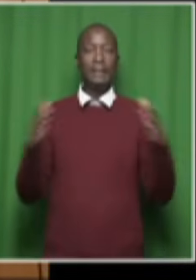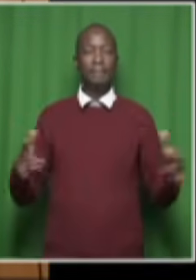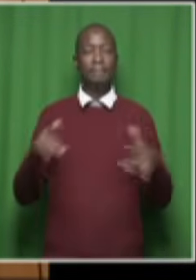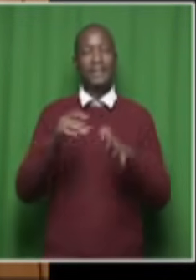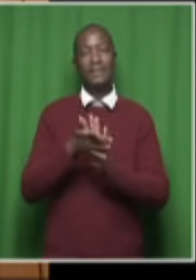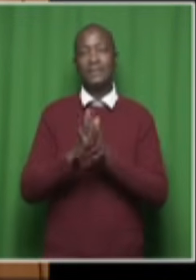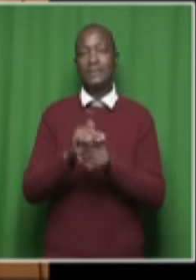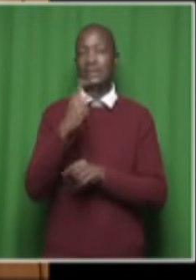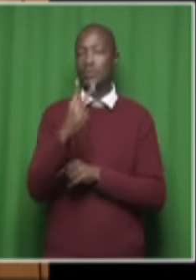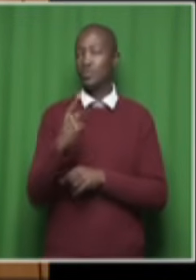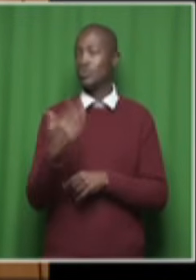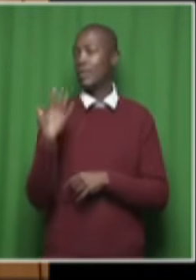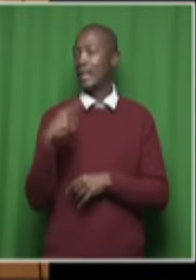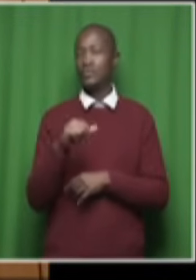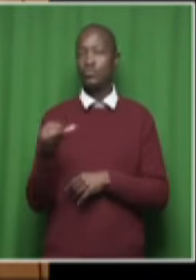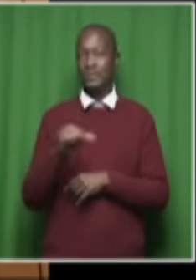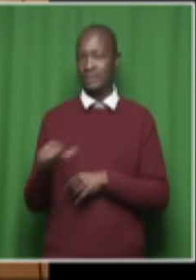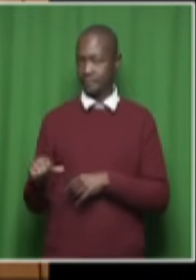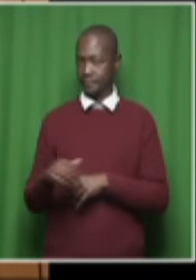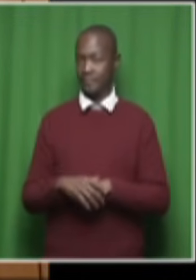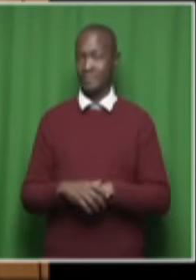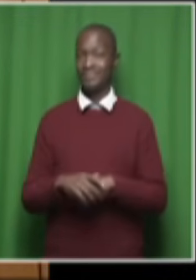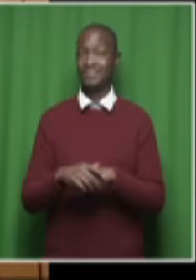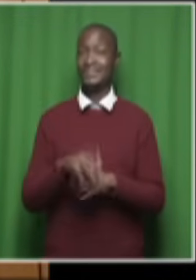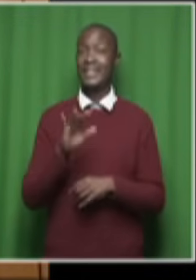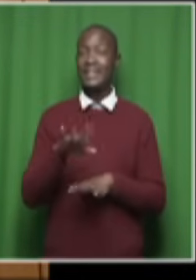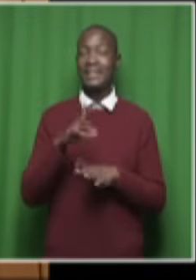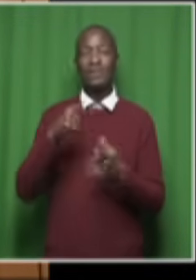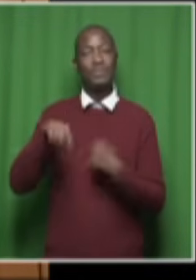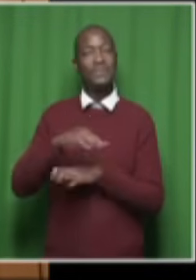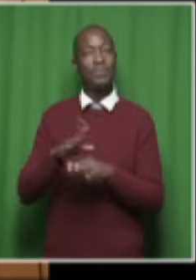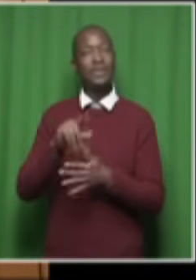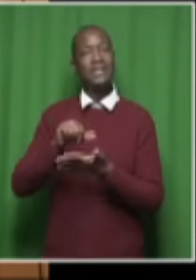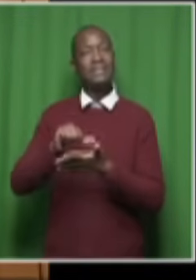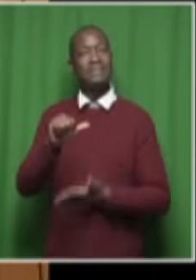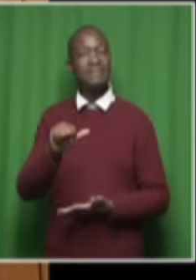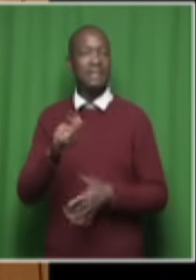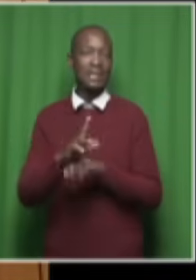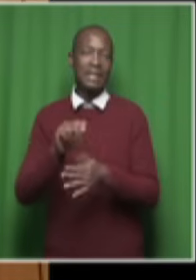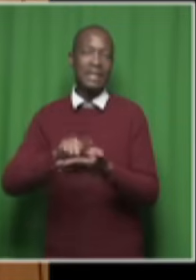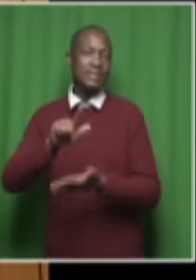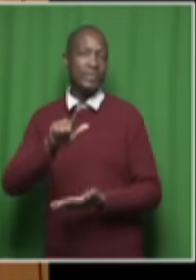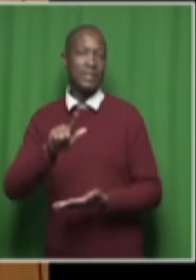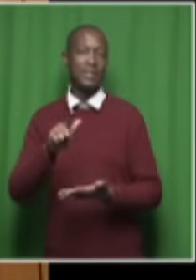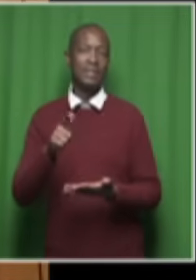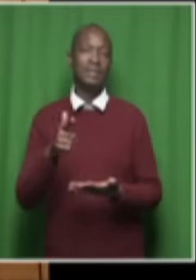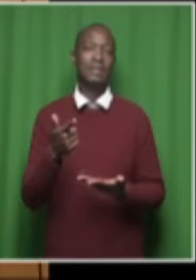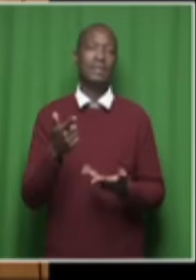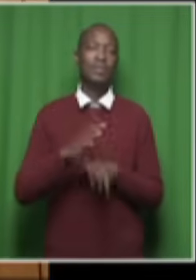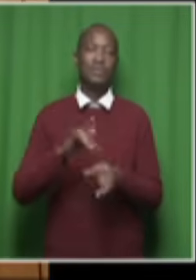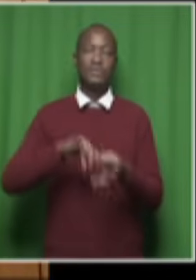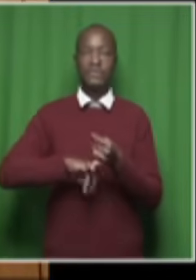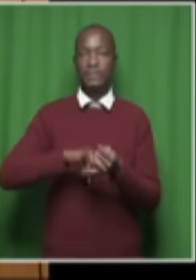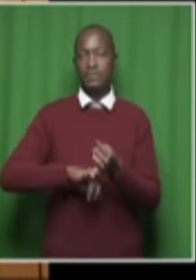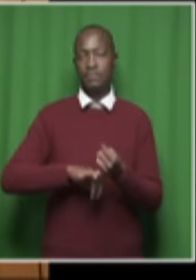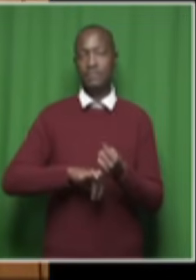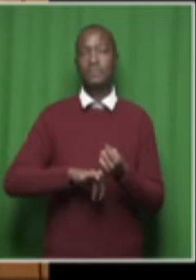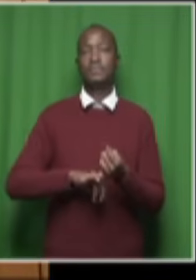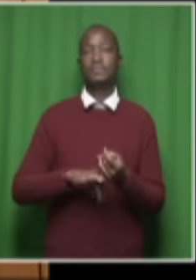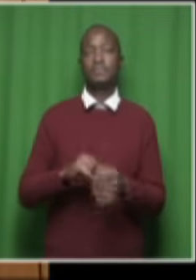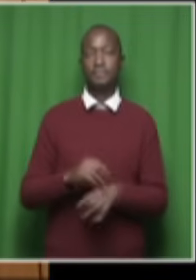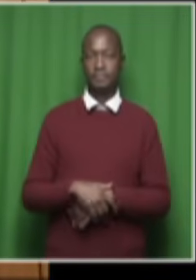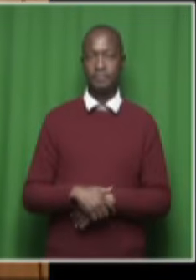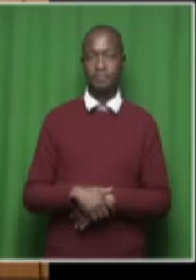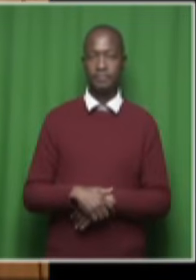saw there in the last few weeks or so, and that was around the 16th and 17th of September, around the 16th